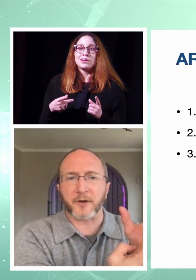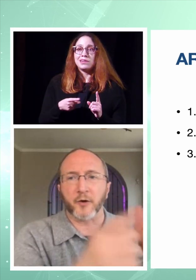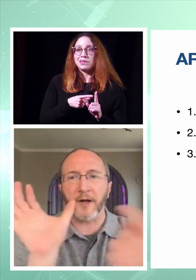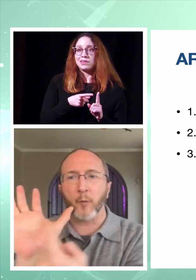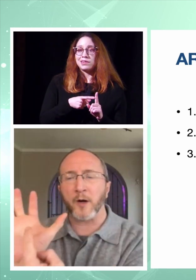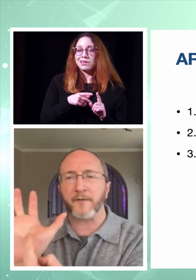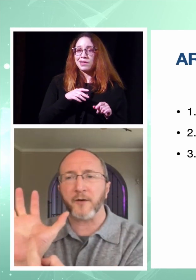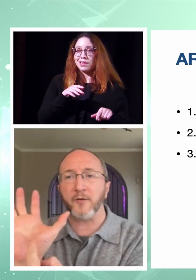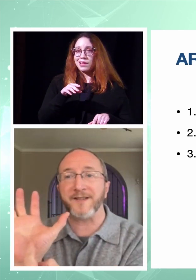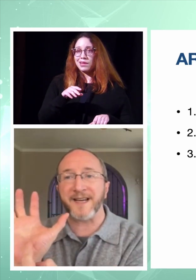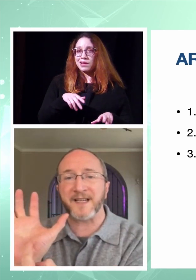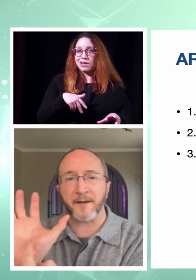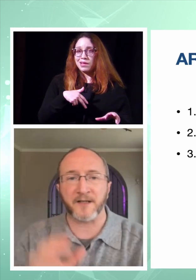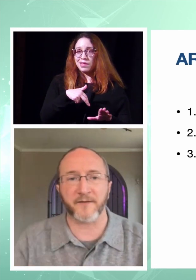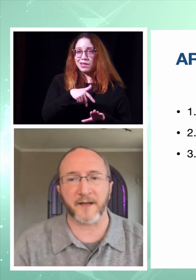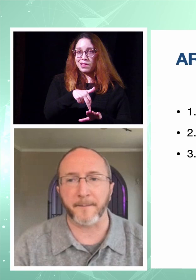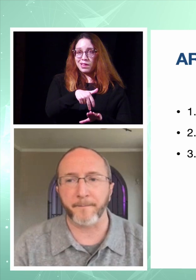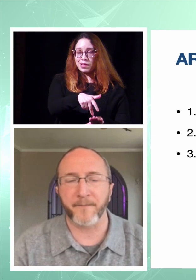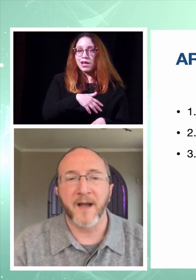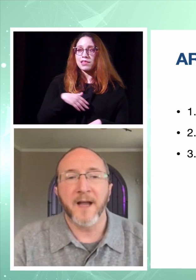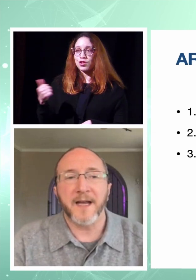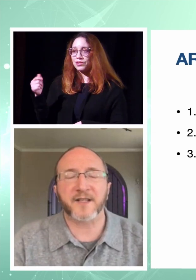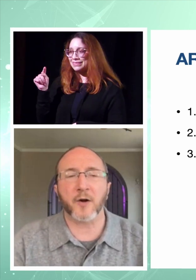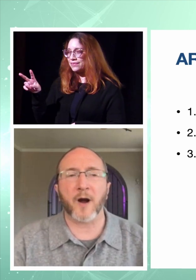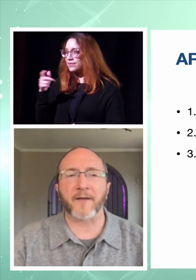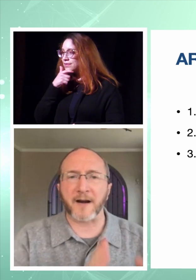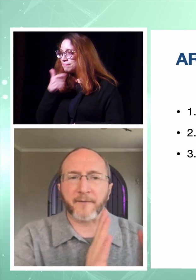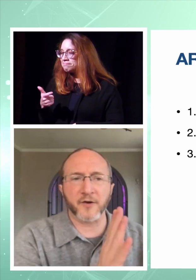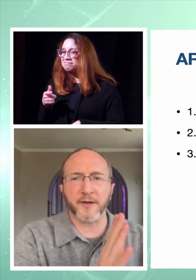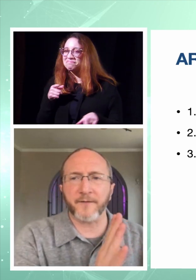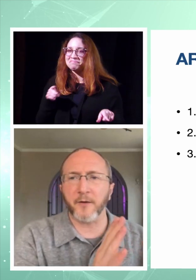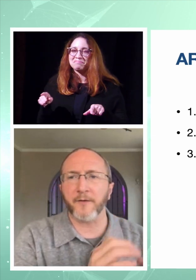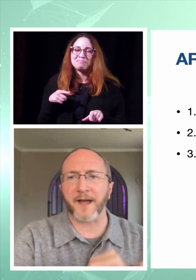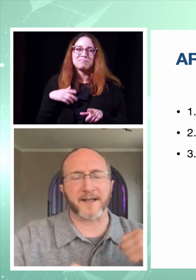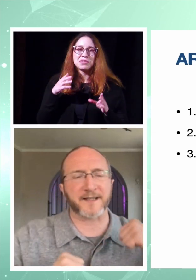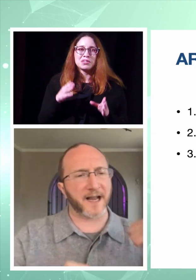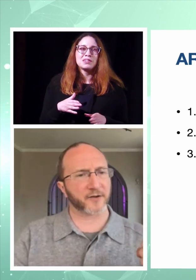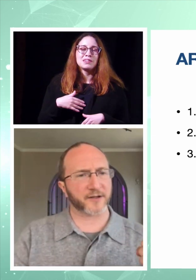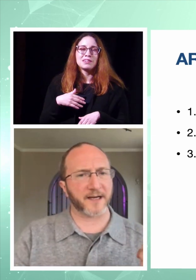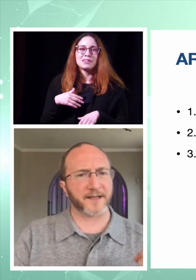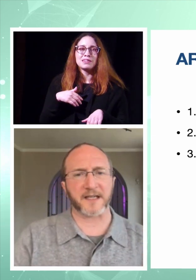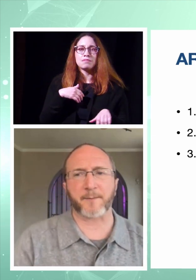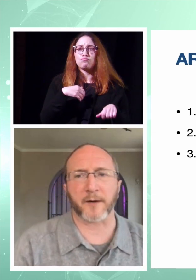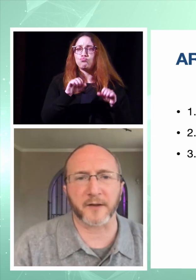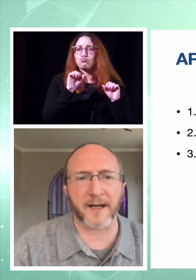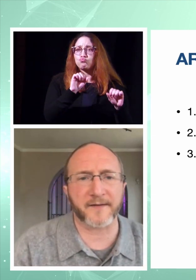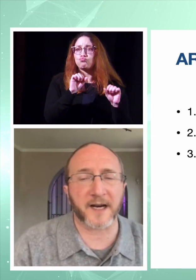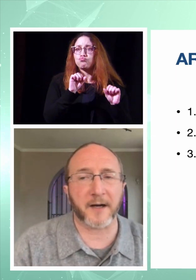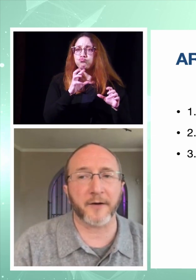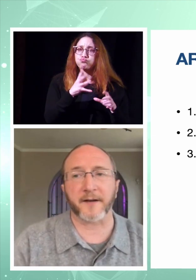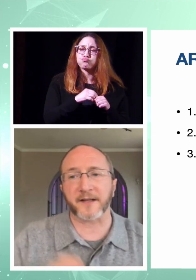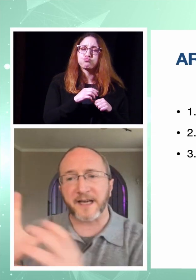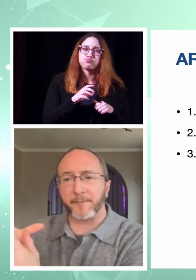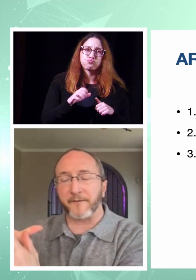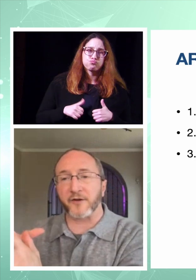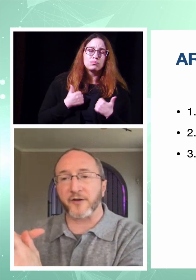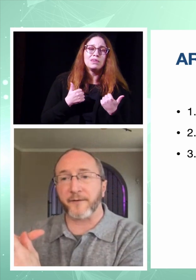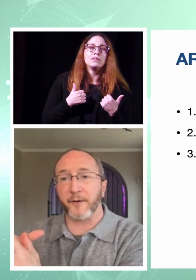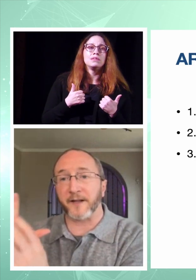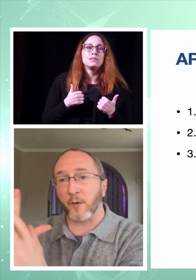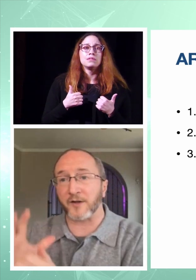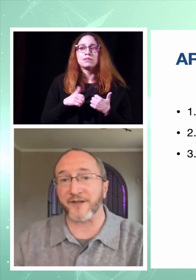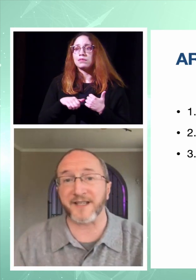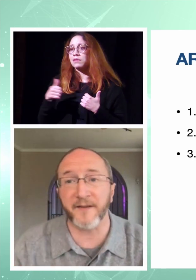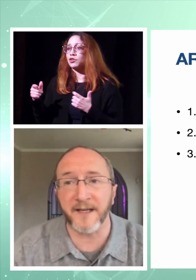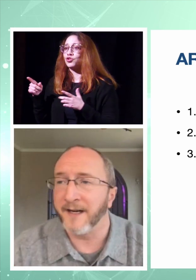an elliptical and one of you daytime TV. And so I've got a version of you that is exercising as part of your lifestyle and a separate version